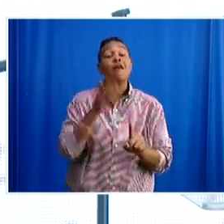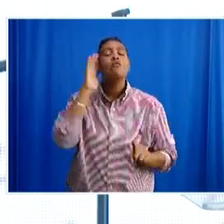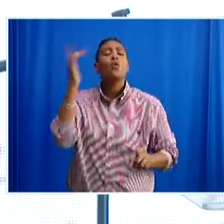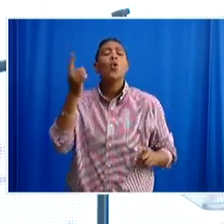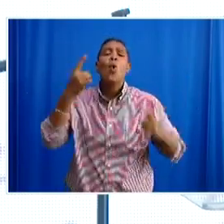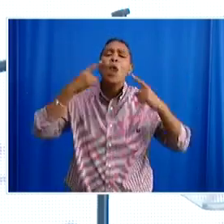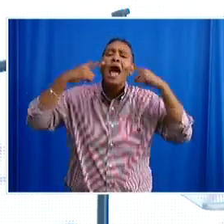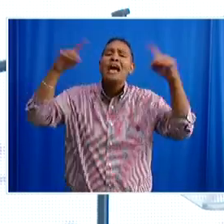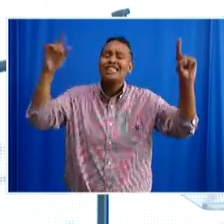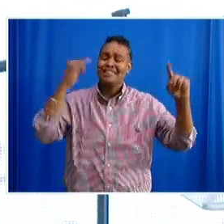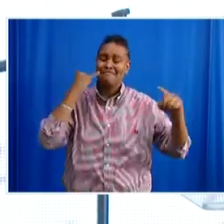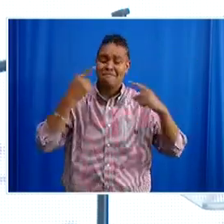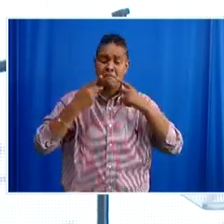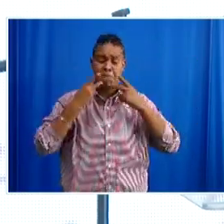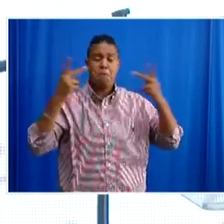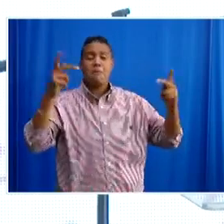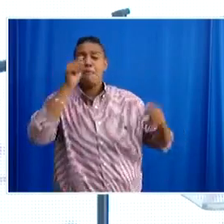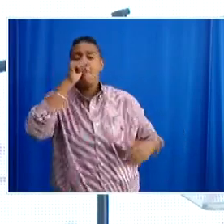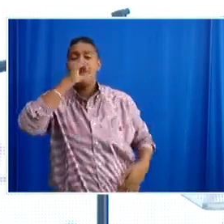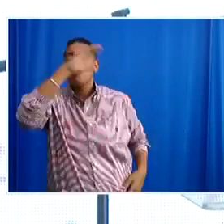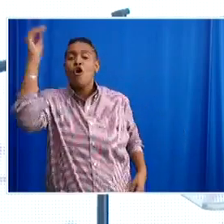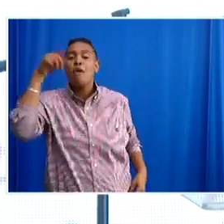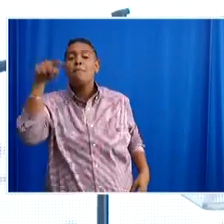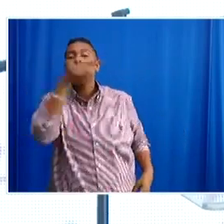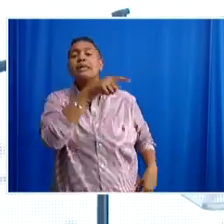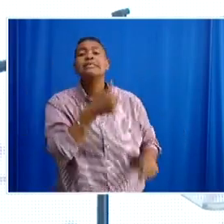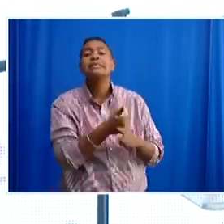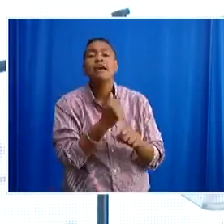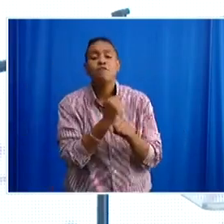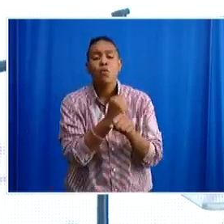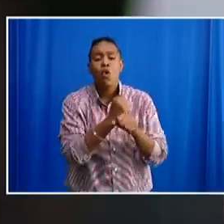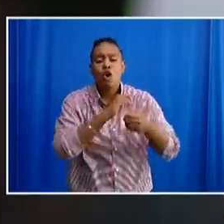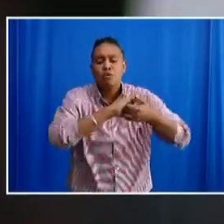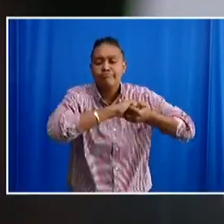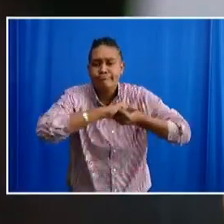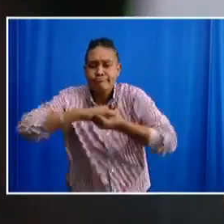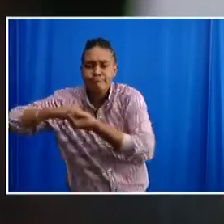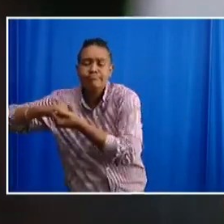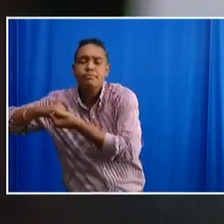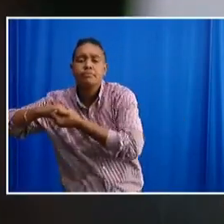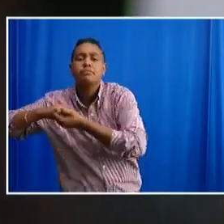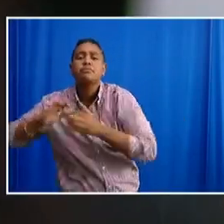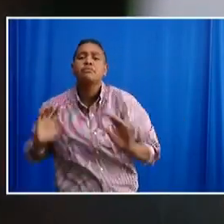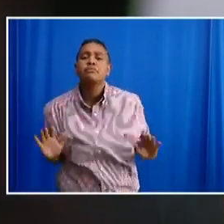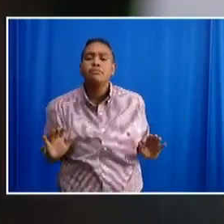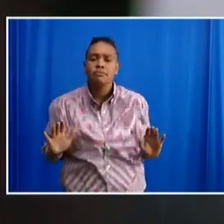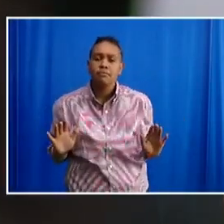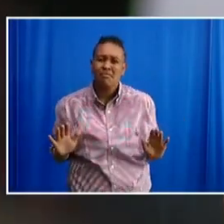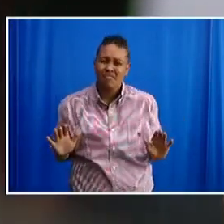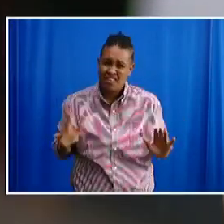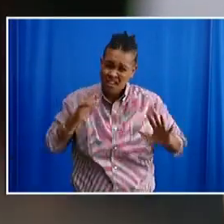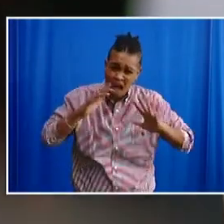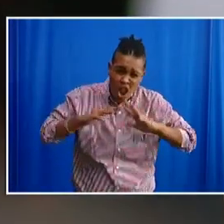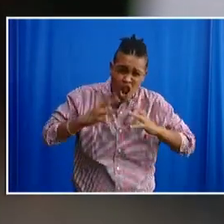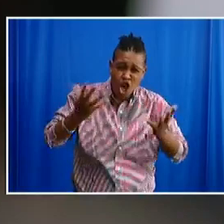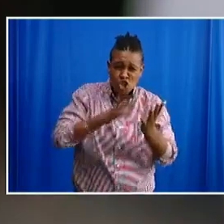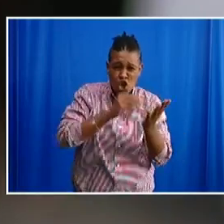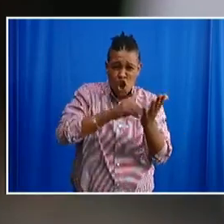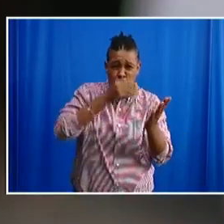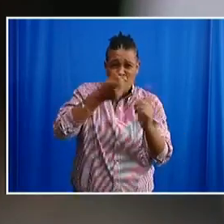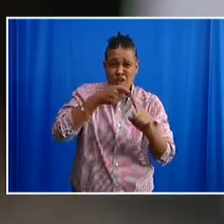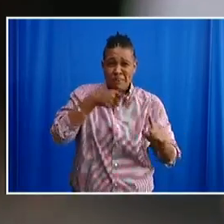if public and private sector work hand in hand. There's a lot to learn from